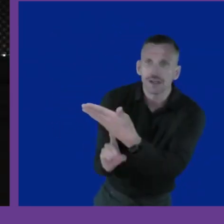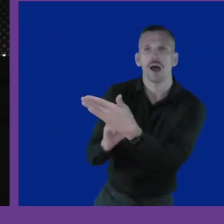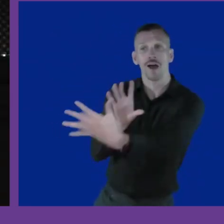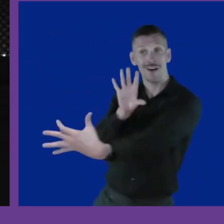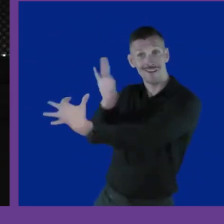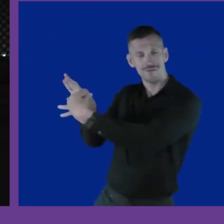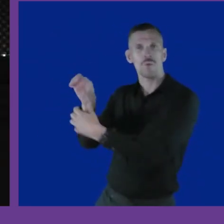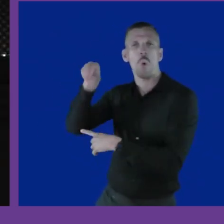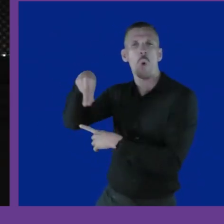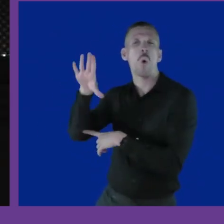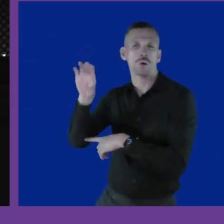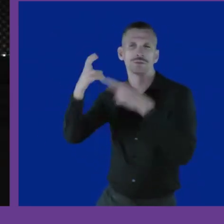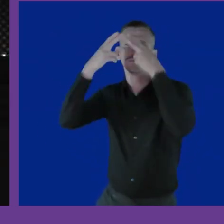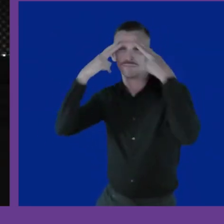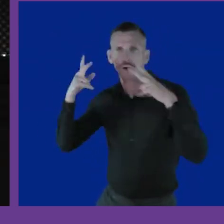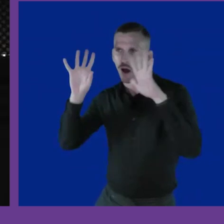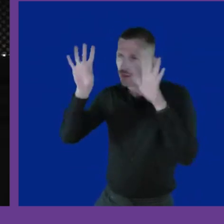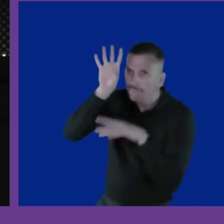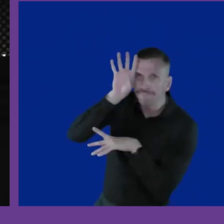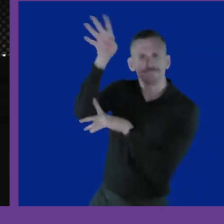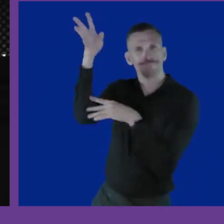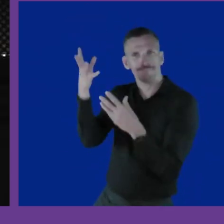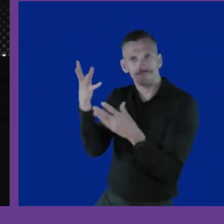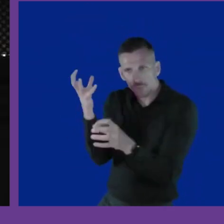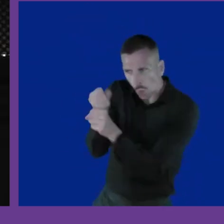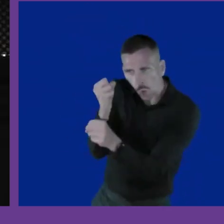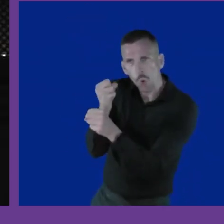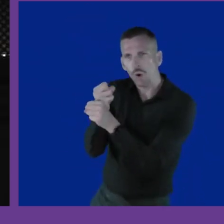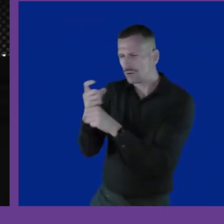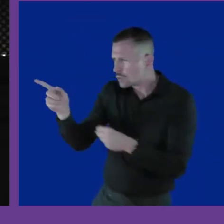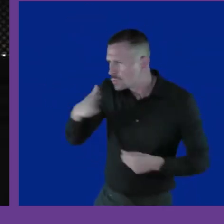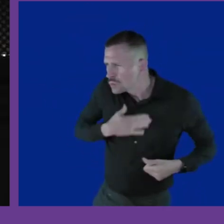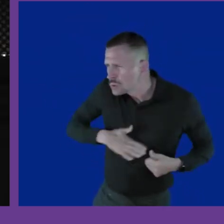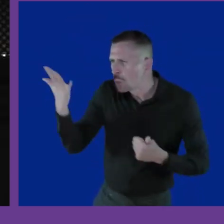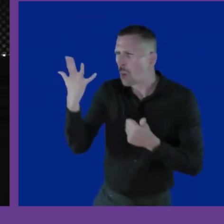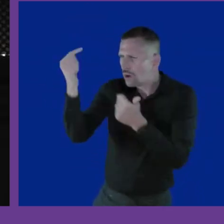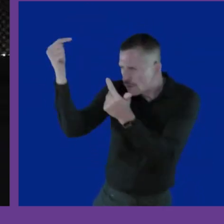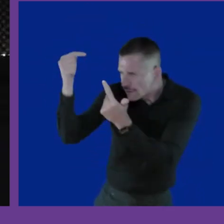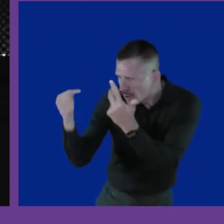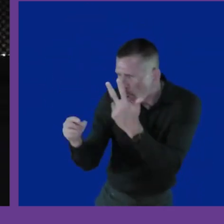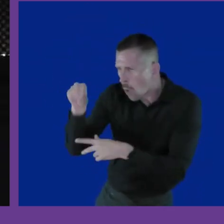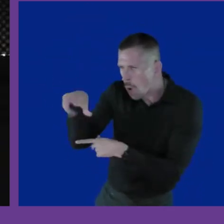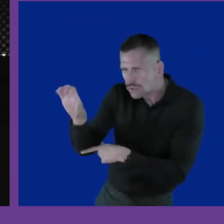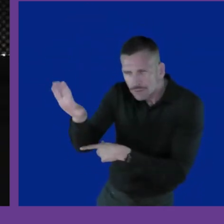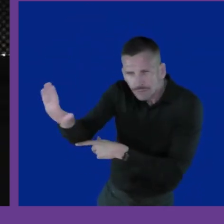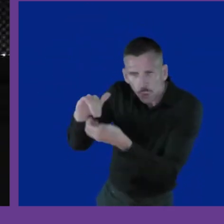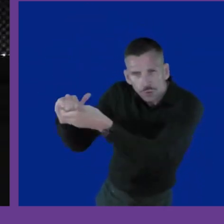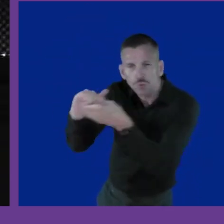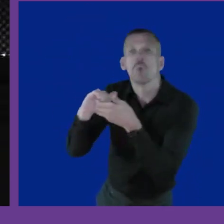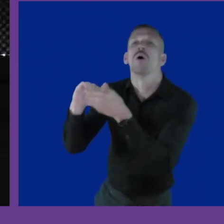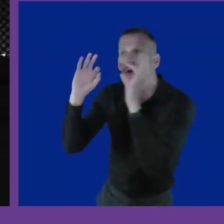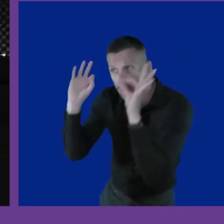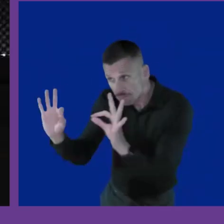as to what customers, consumers need. And so certainly what we're thinking of when we saw